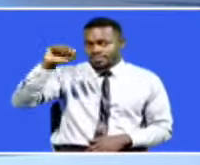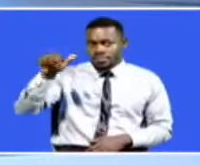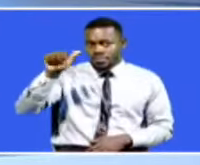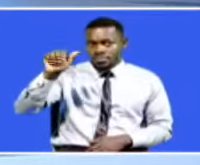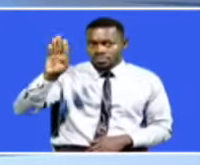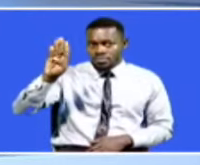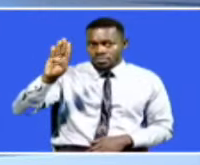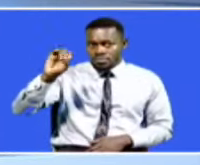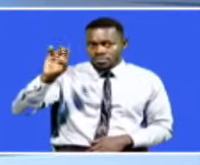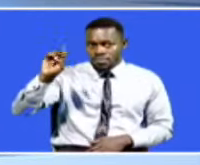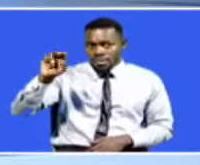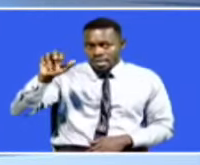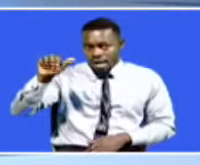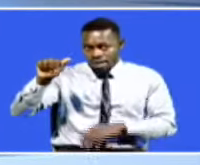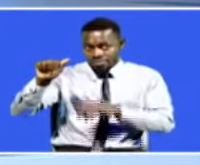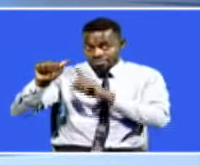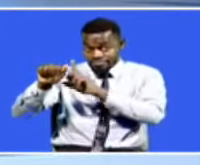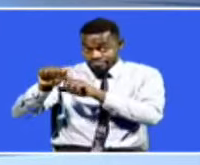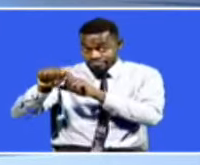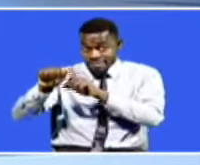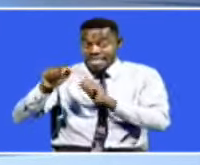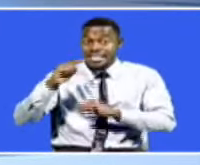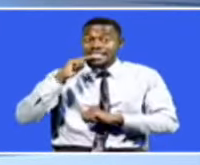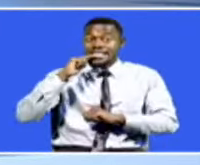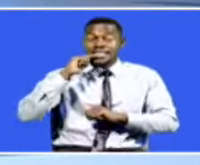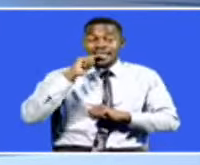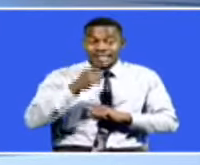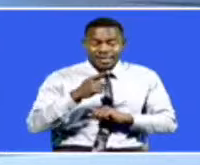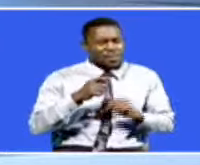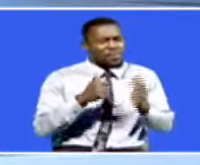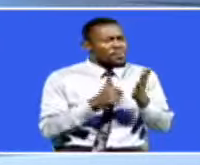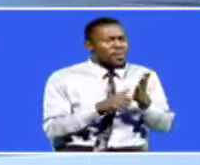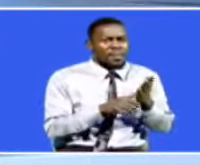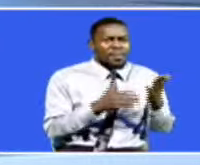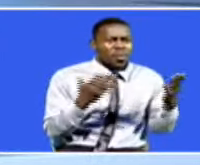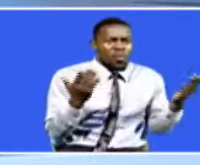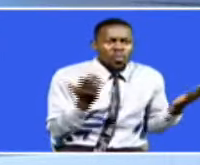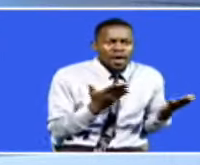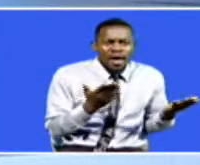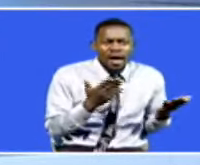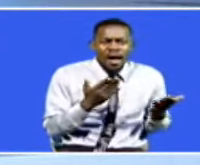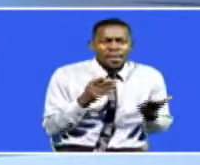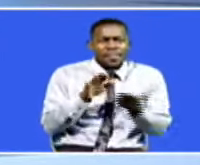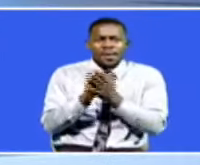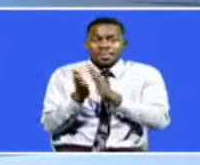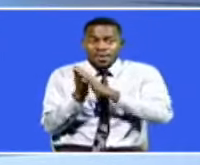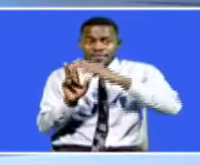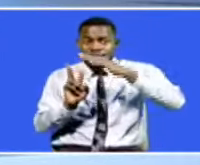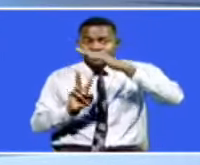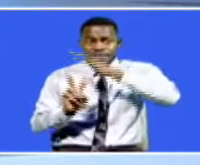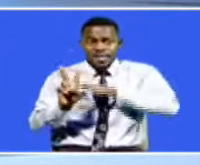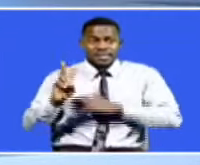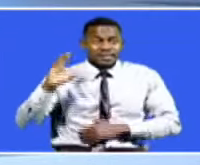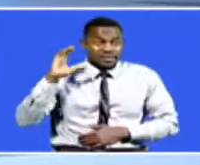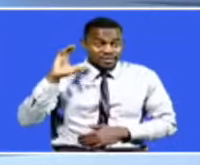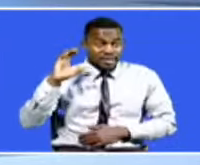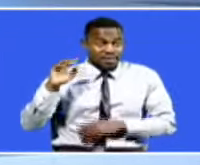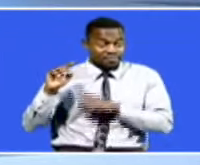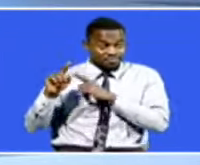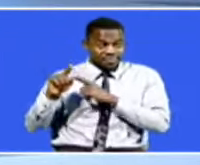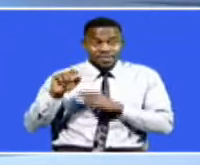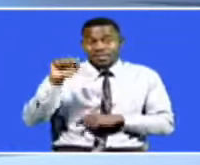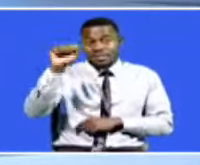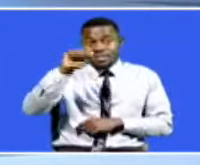assertions from Azimio leaders, terming her presence unconstitutional. Now, Sabina, who at one time was